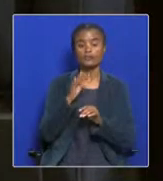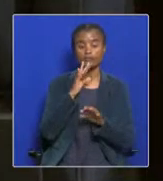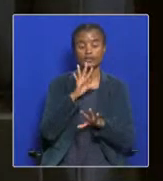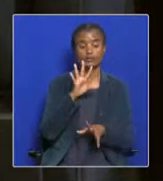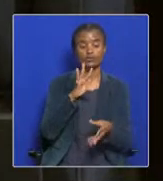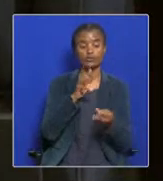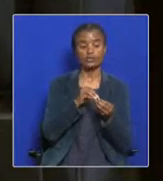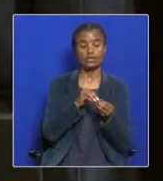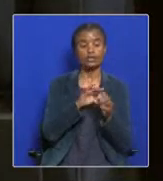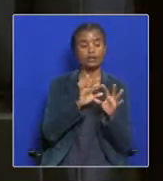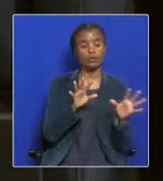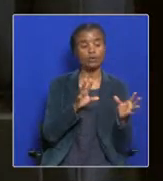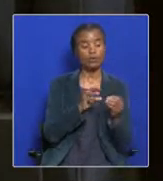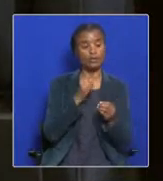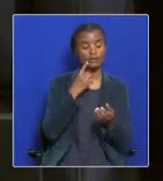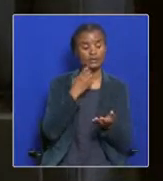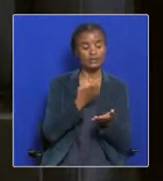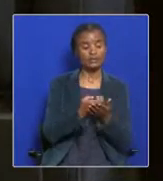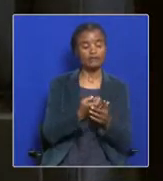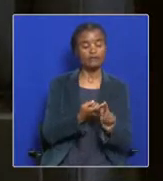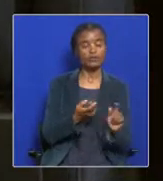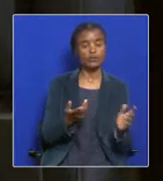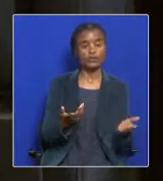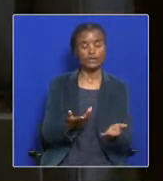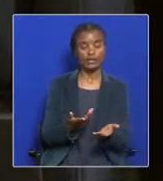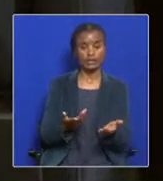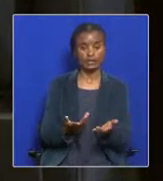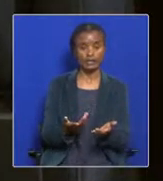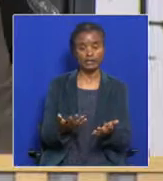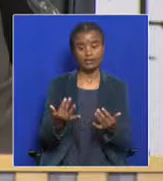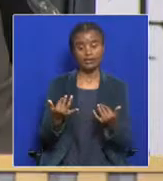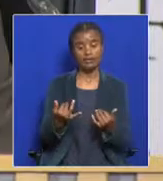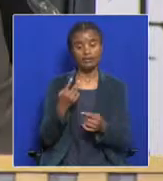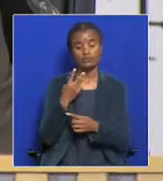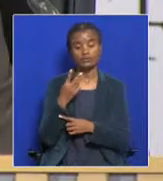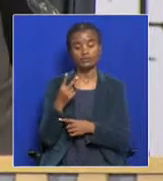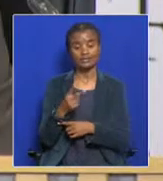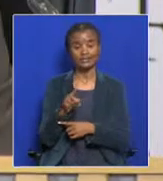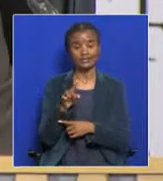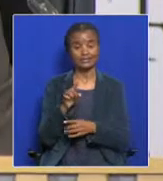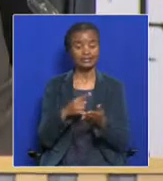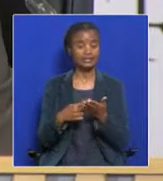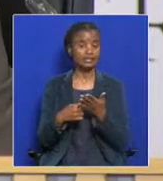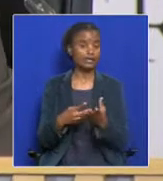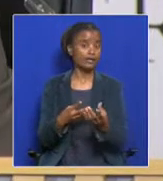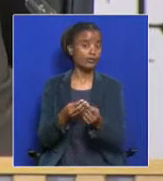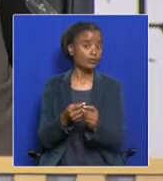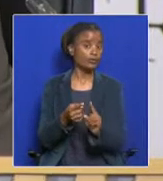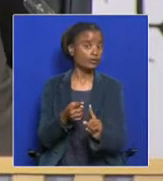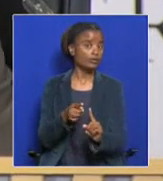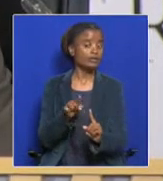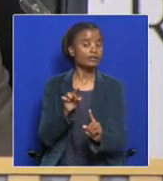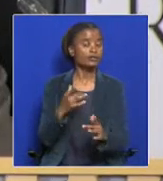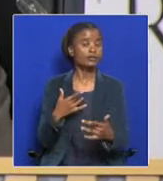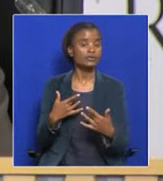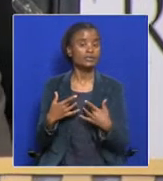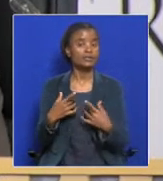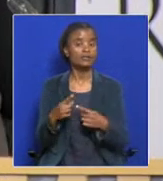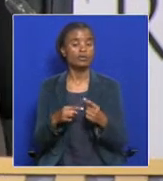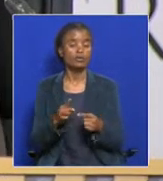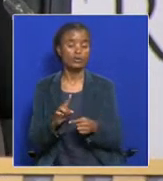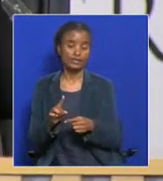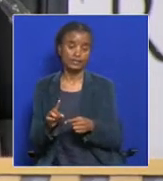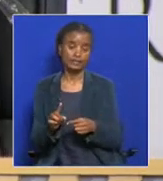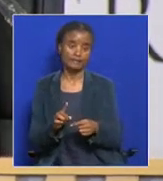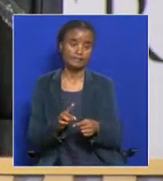come from? So it seems even from this discussion with you, he was concerned about all the exhibits being